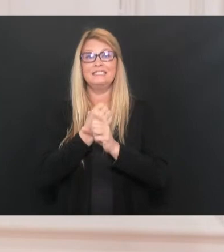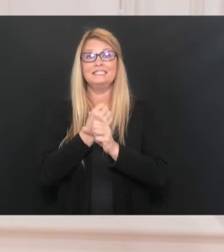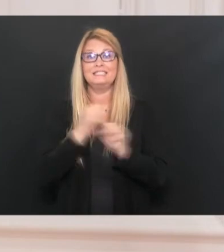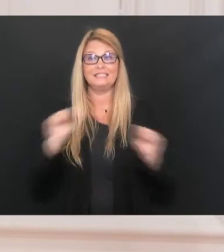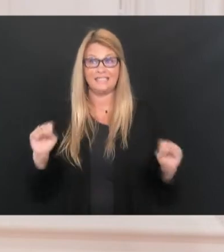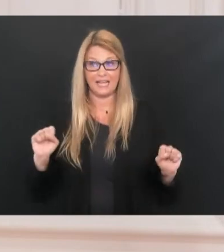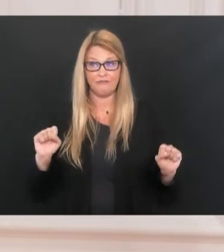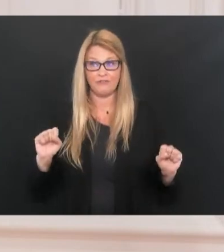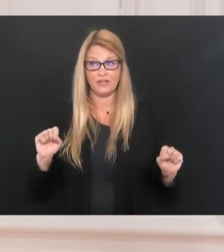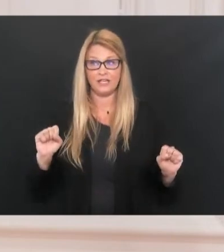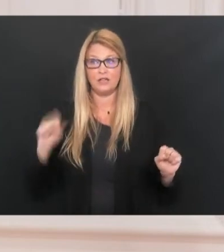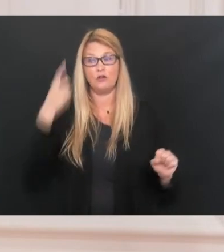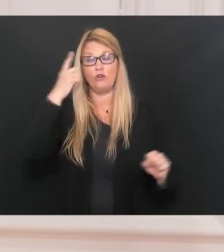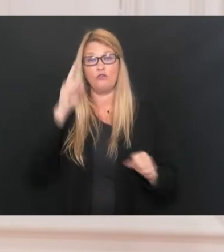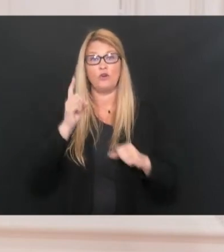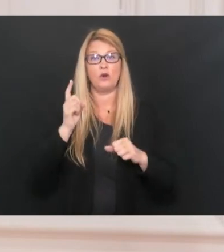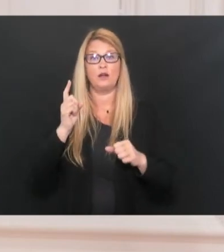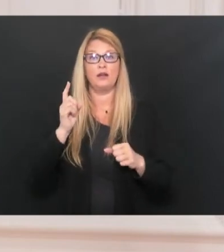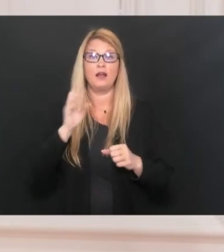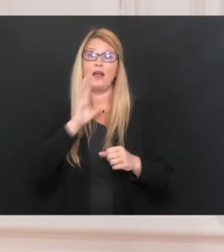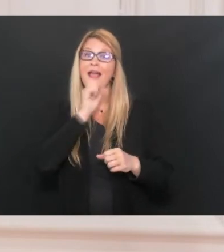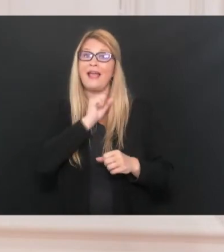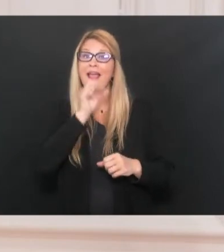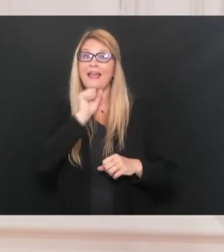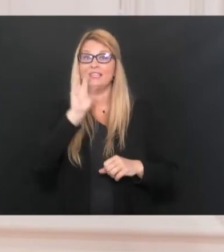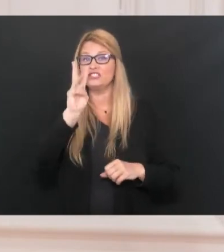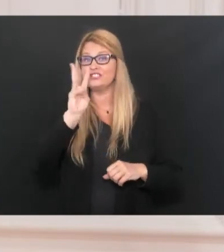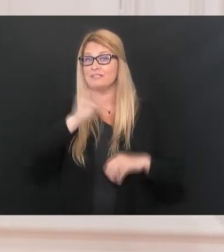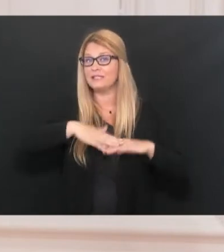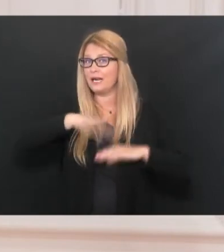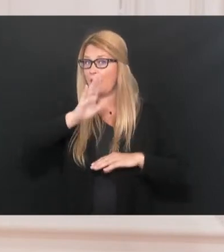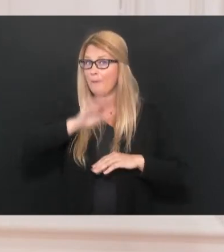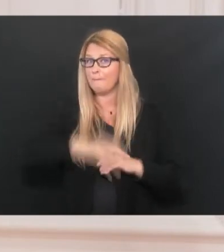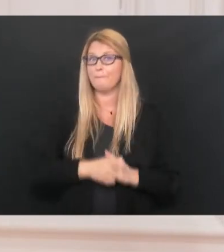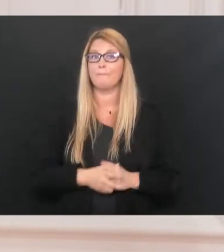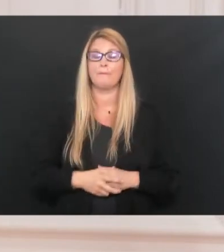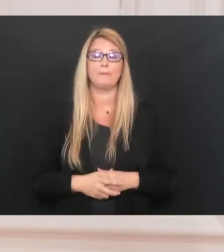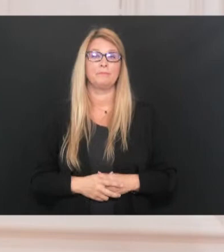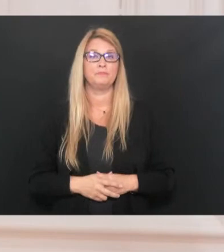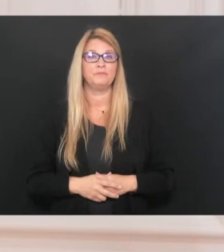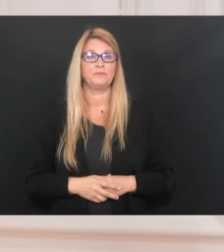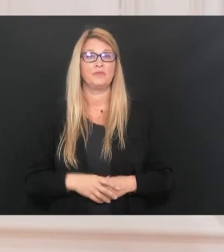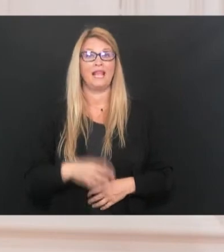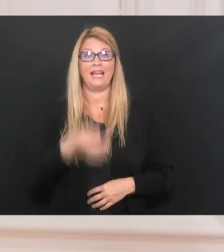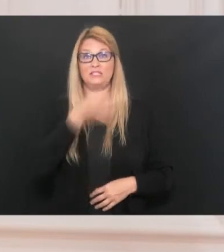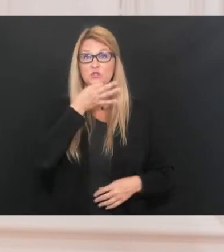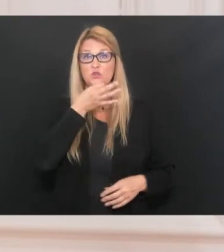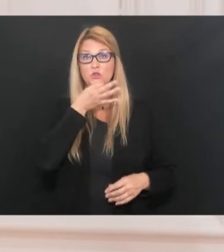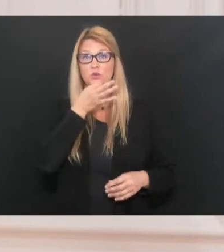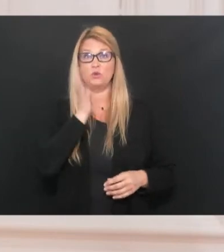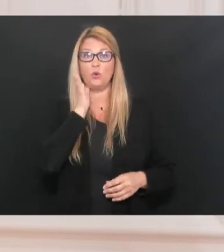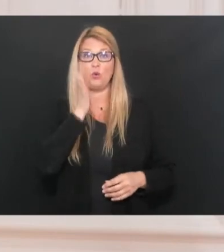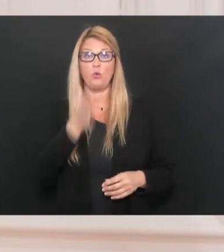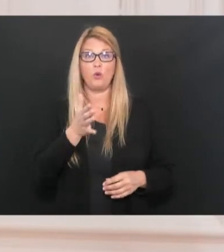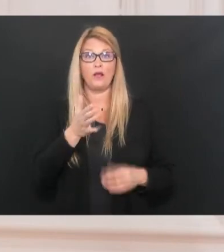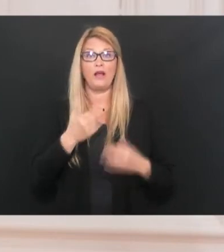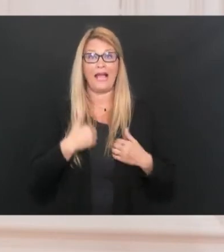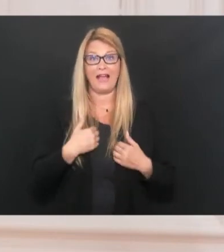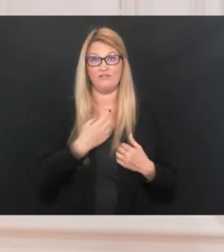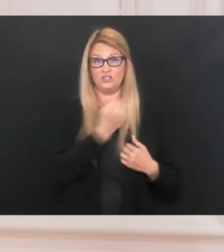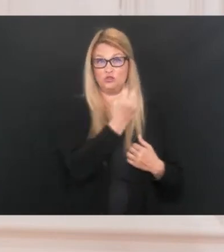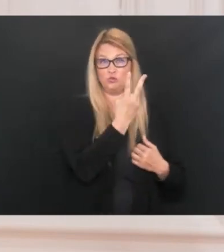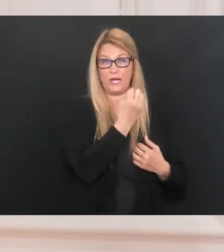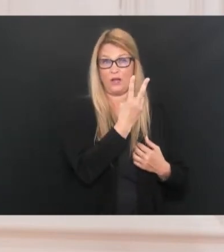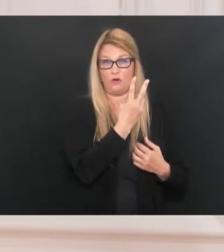for over 16 and over-year-old people, and soon we believe will be down to 12 years old,